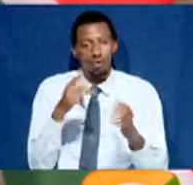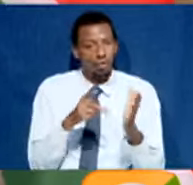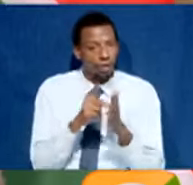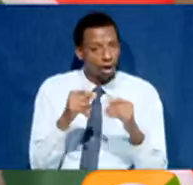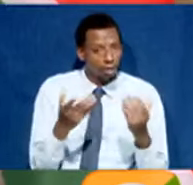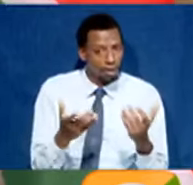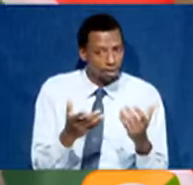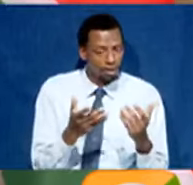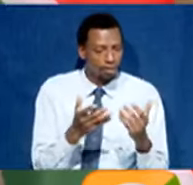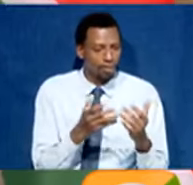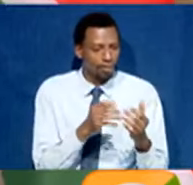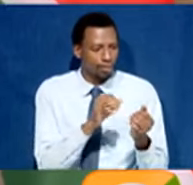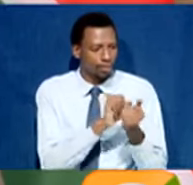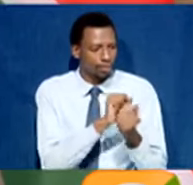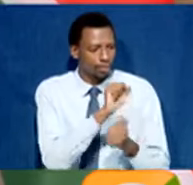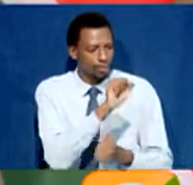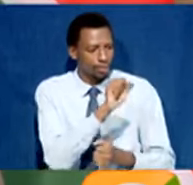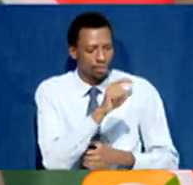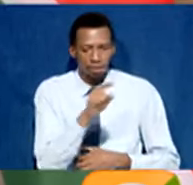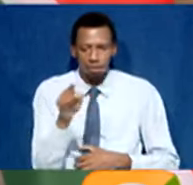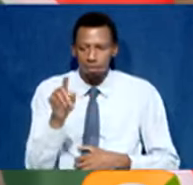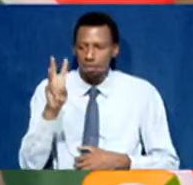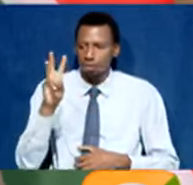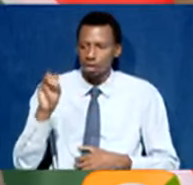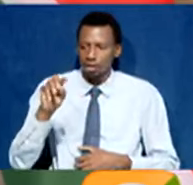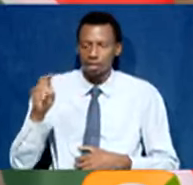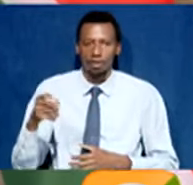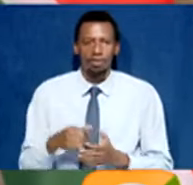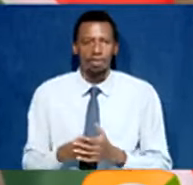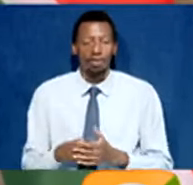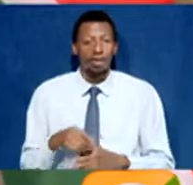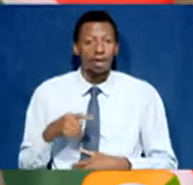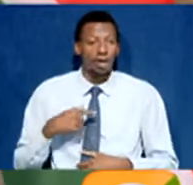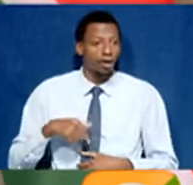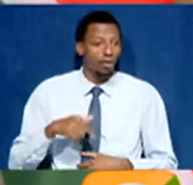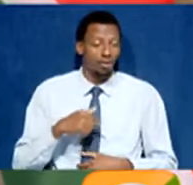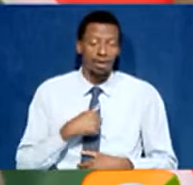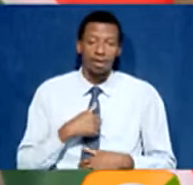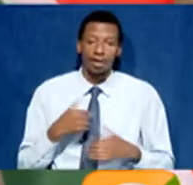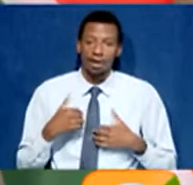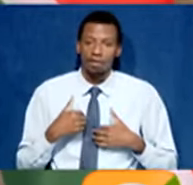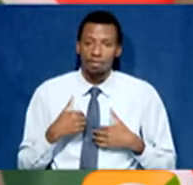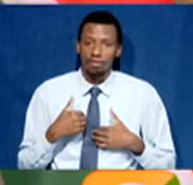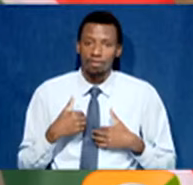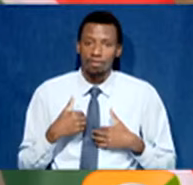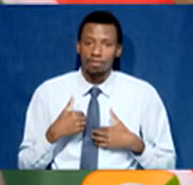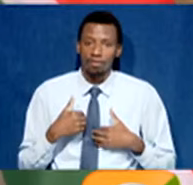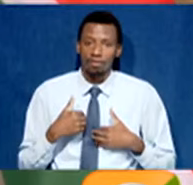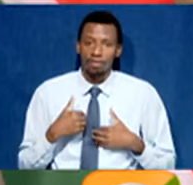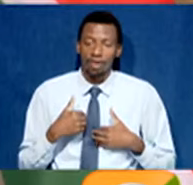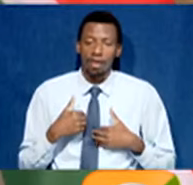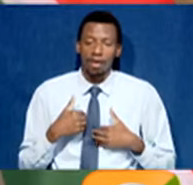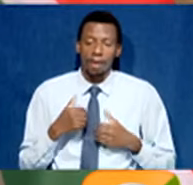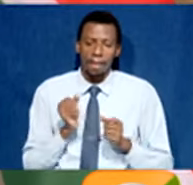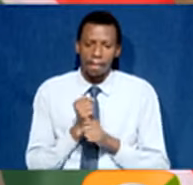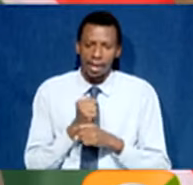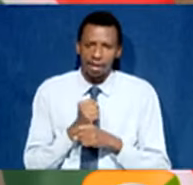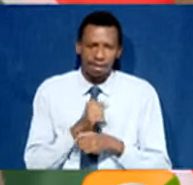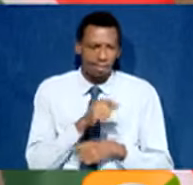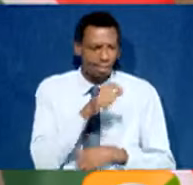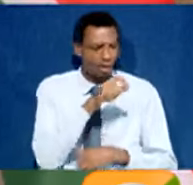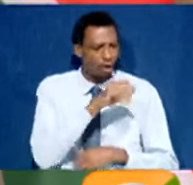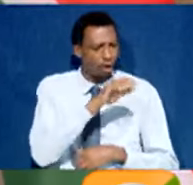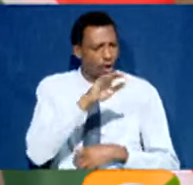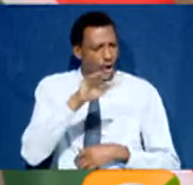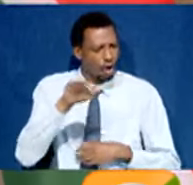between 15,000 and 30,000. So we have made everybody a beneficiary, you know, in